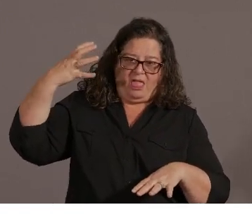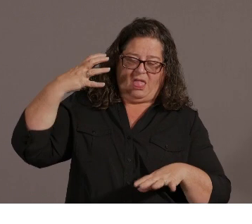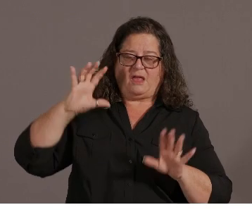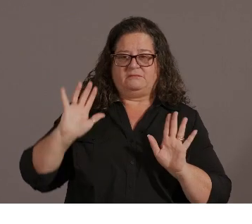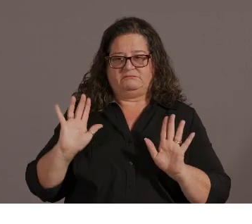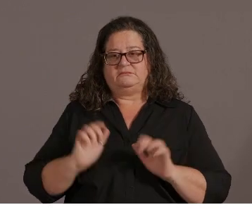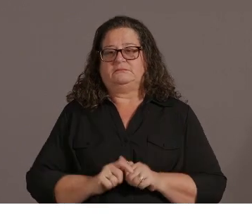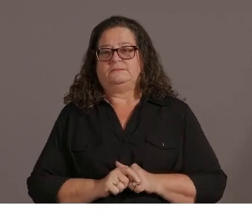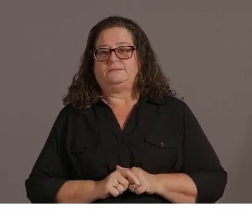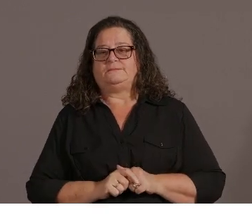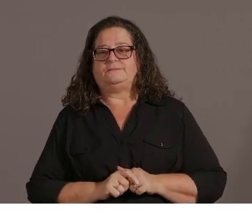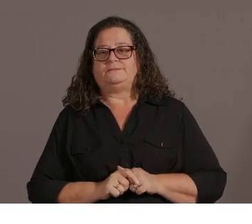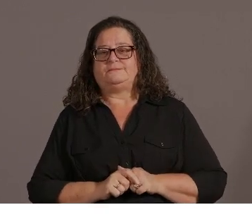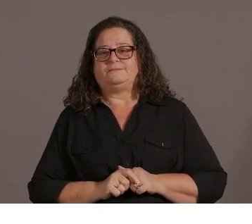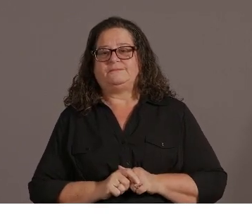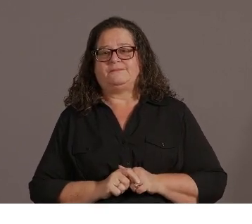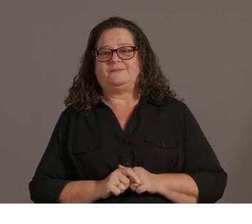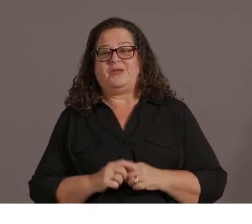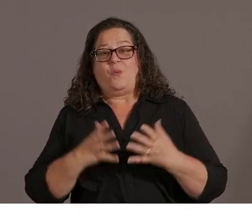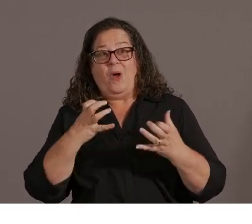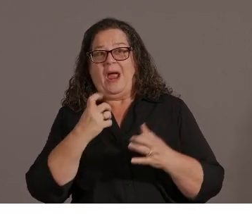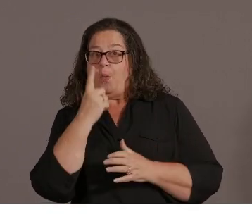overnight